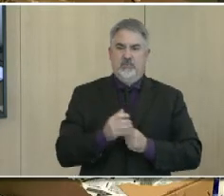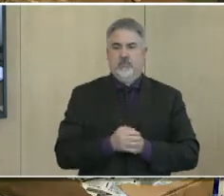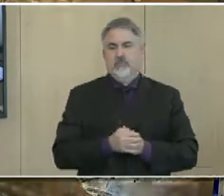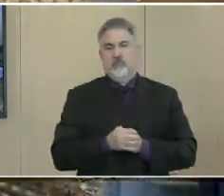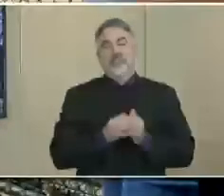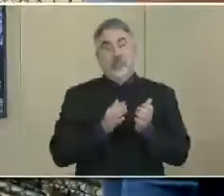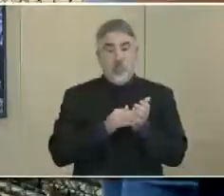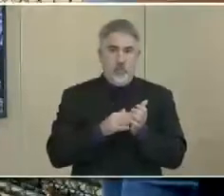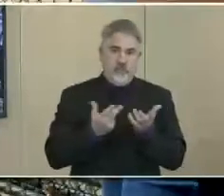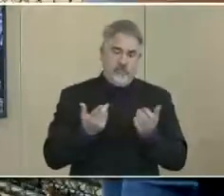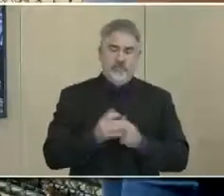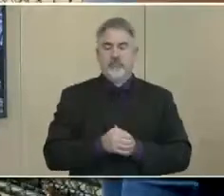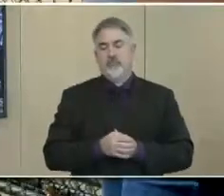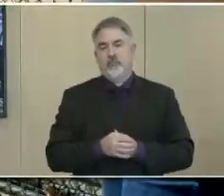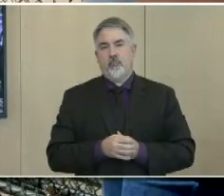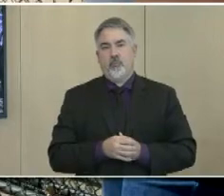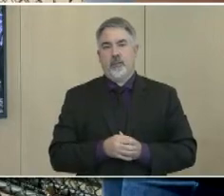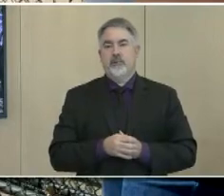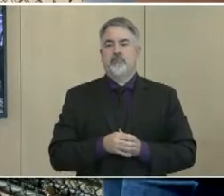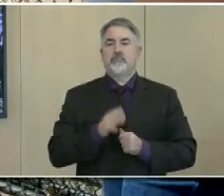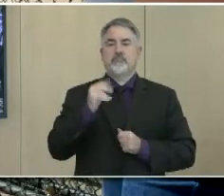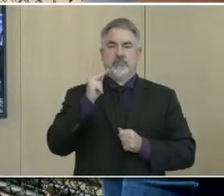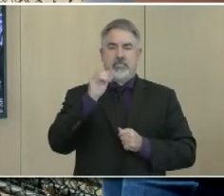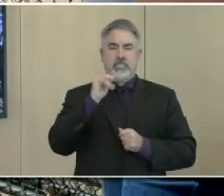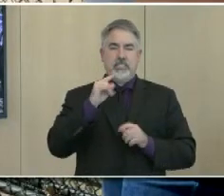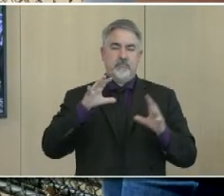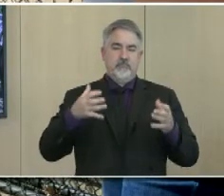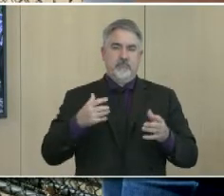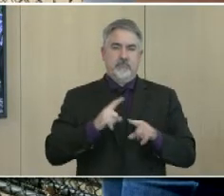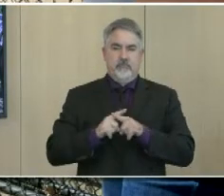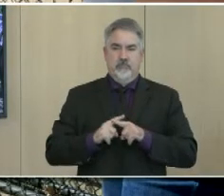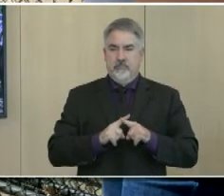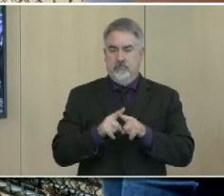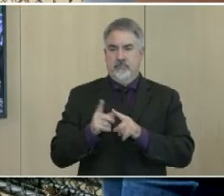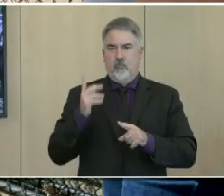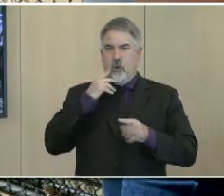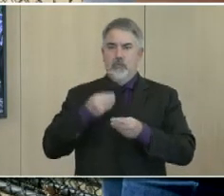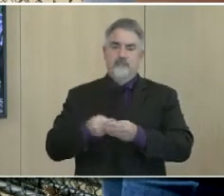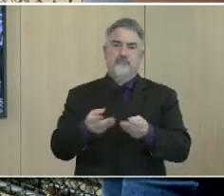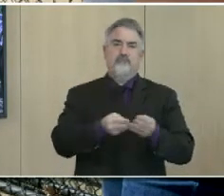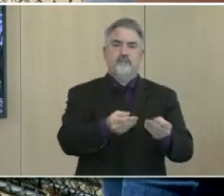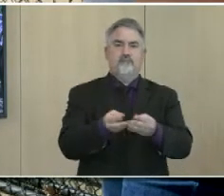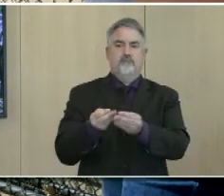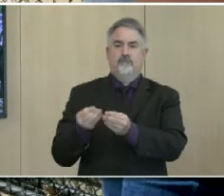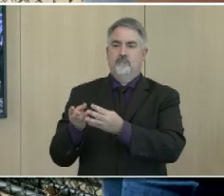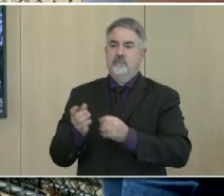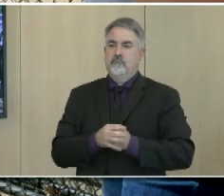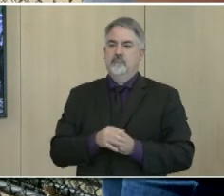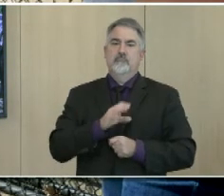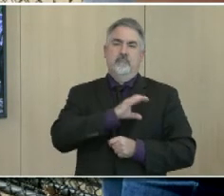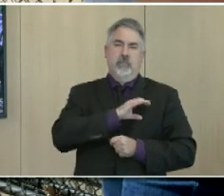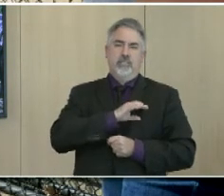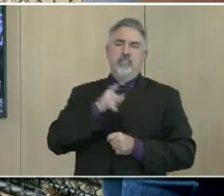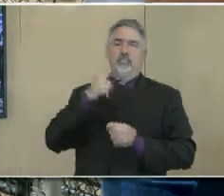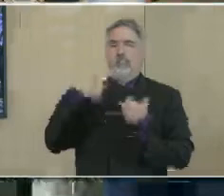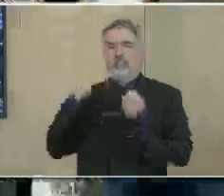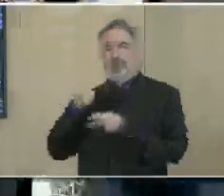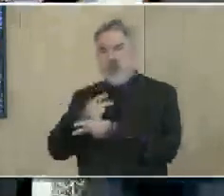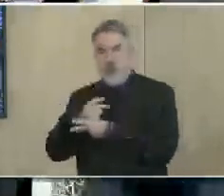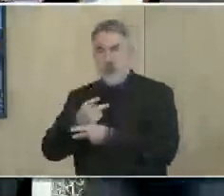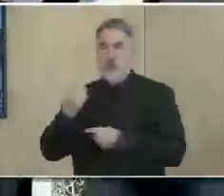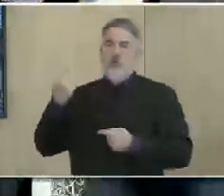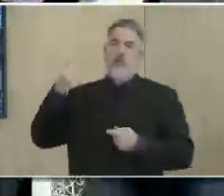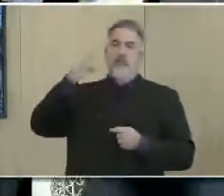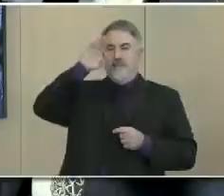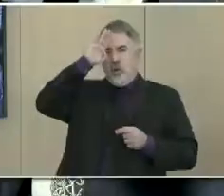being distributed by the San Diego Police Department officers, PERT clinicians, health and human service specialists with the Central and South region, and they are